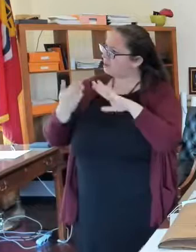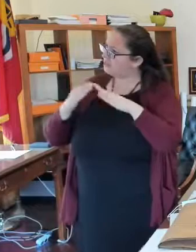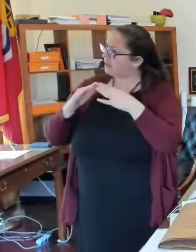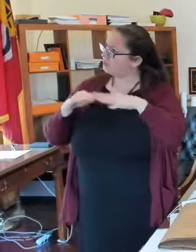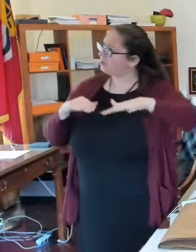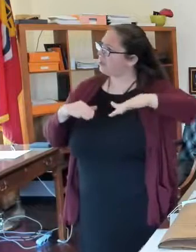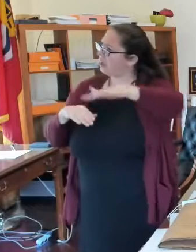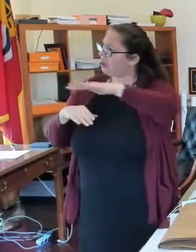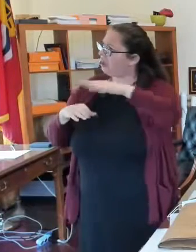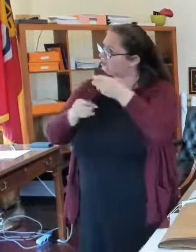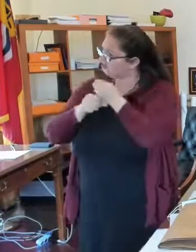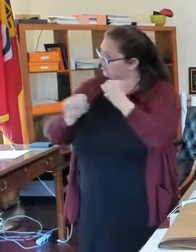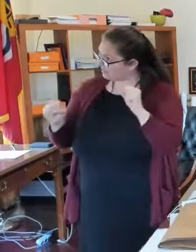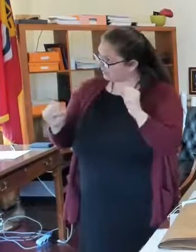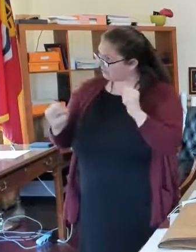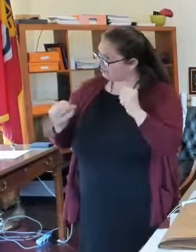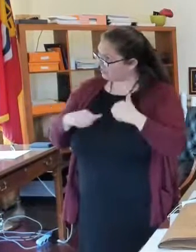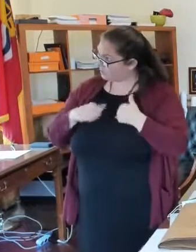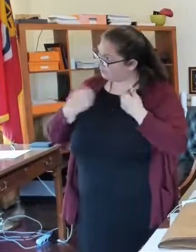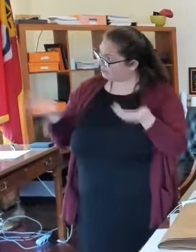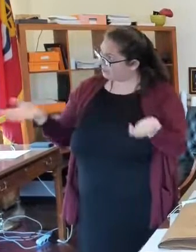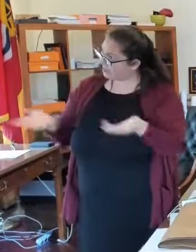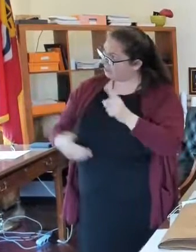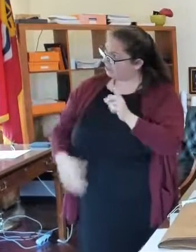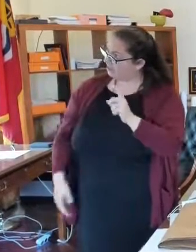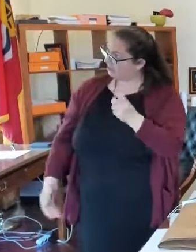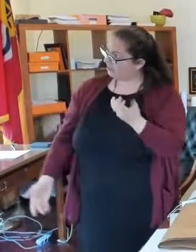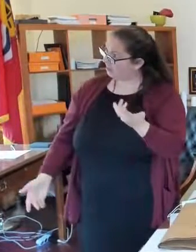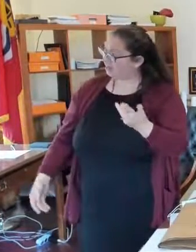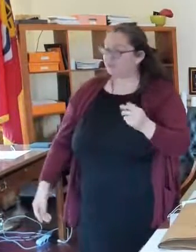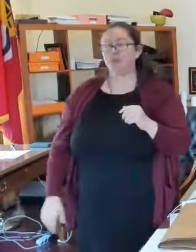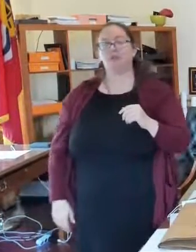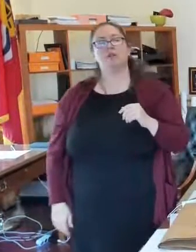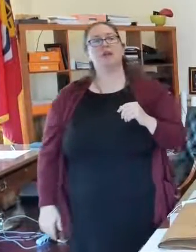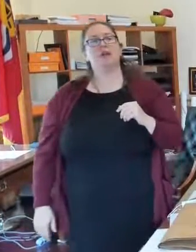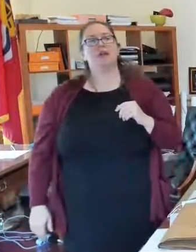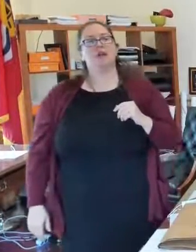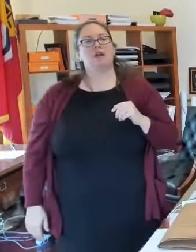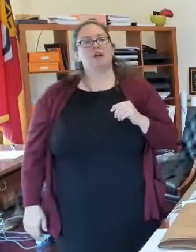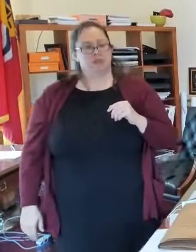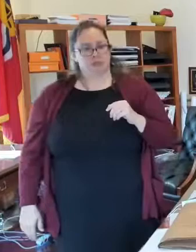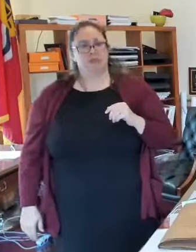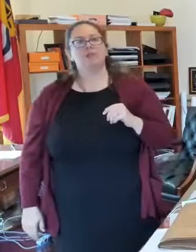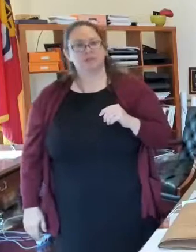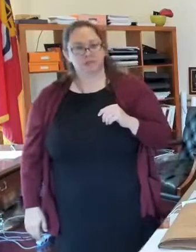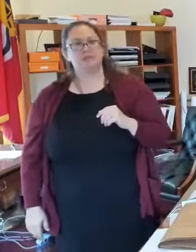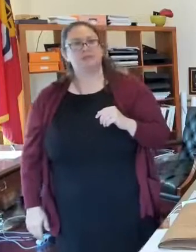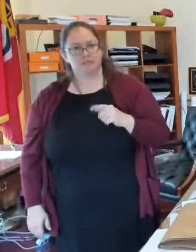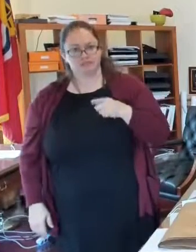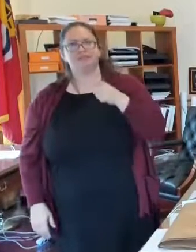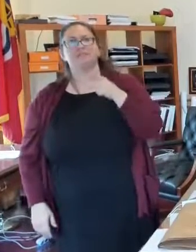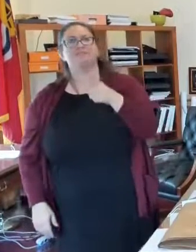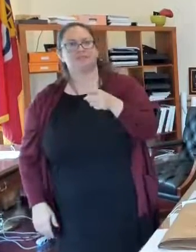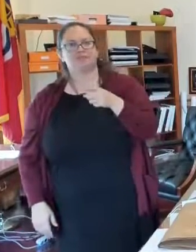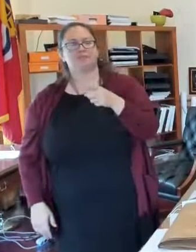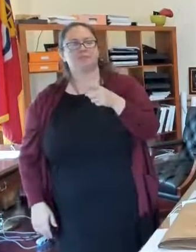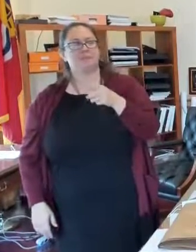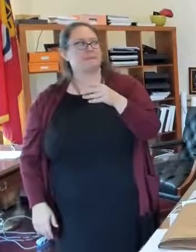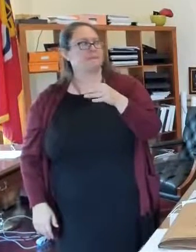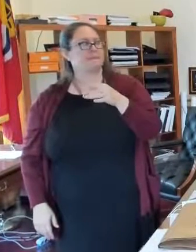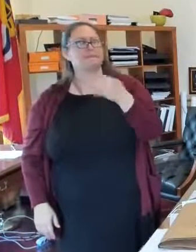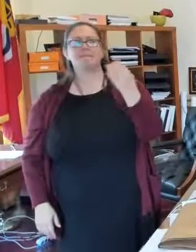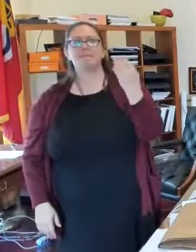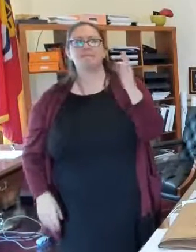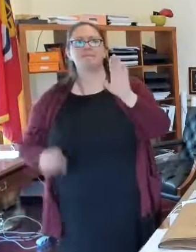downtown being a safe place to live. So, I know that there was a shooting on Washington Avenue on